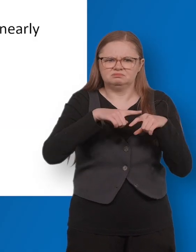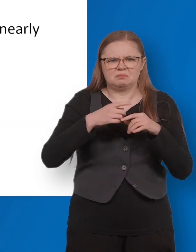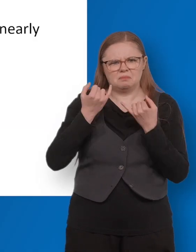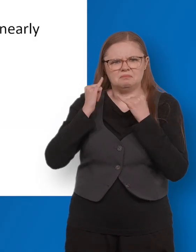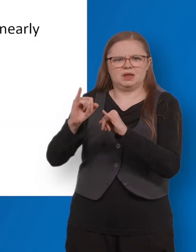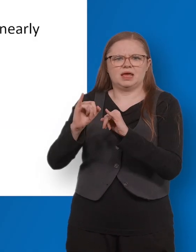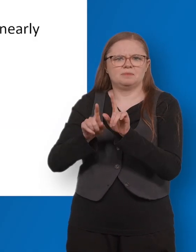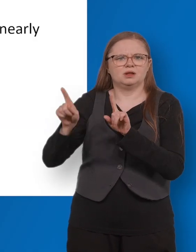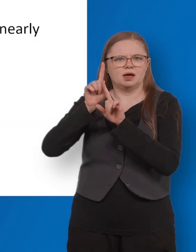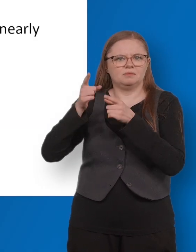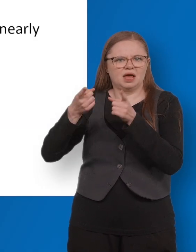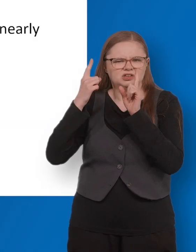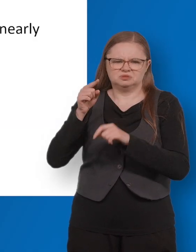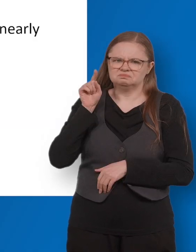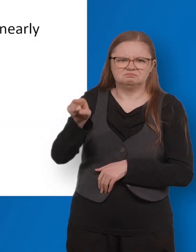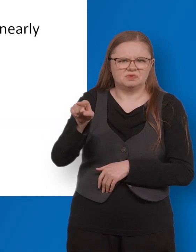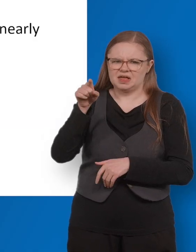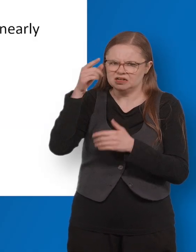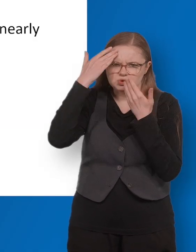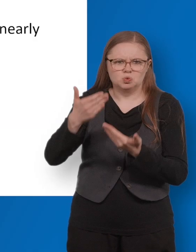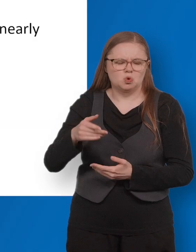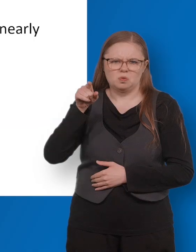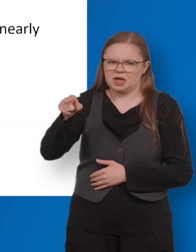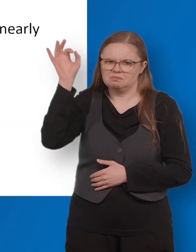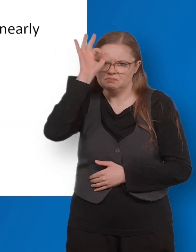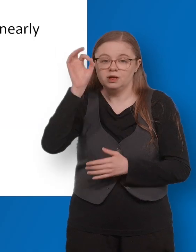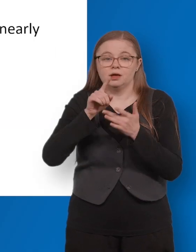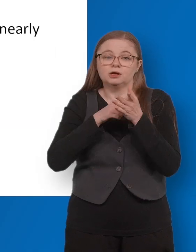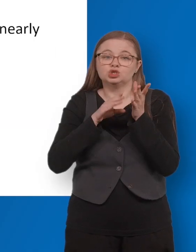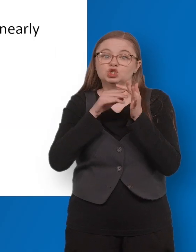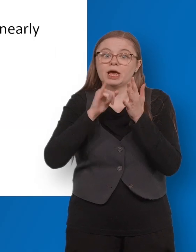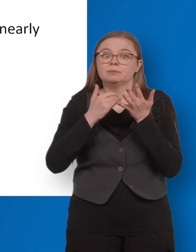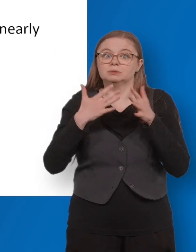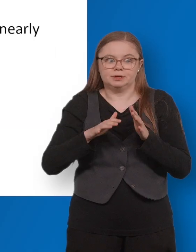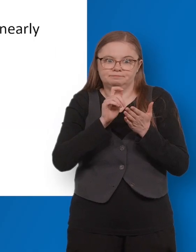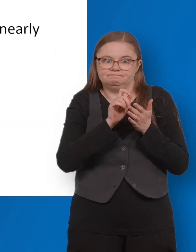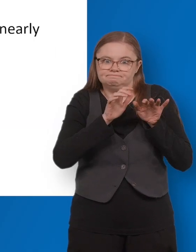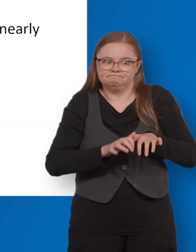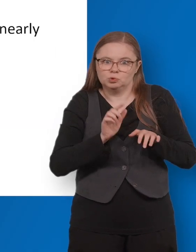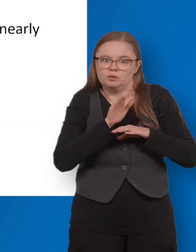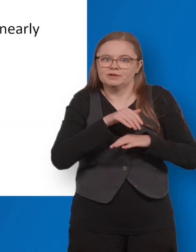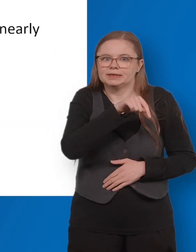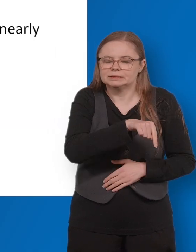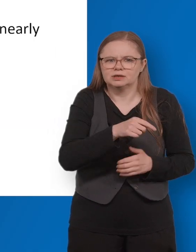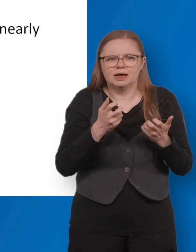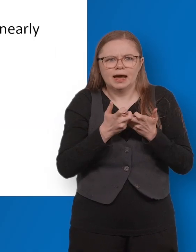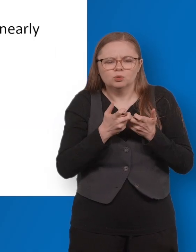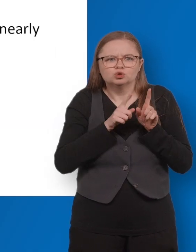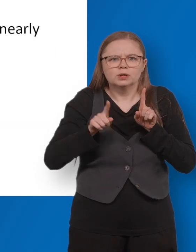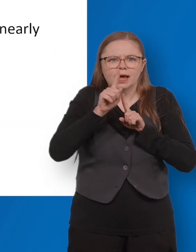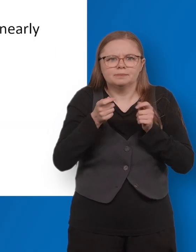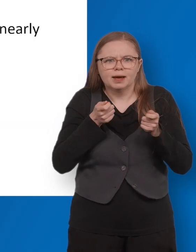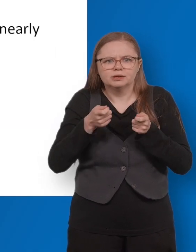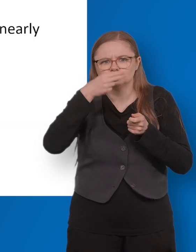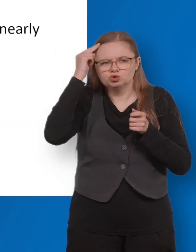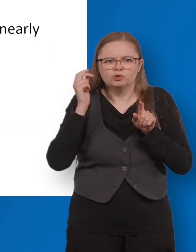And indeed, James has written about this, about line managing neurodivergent workers. I find it so emotionally